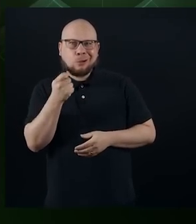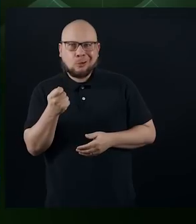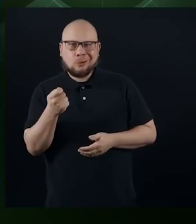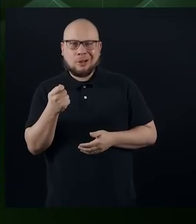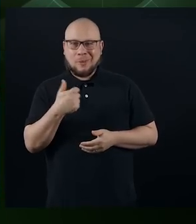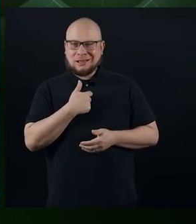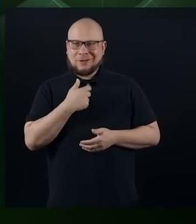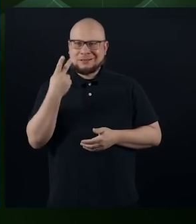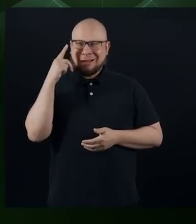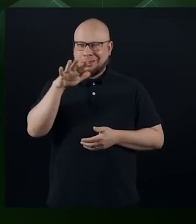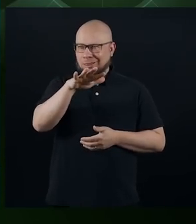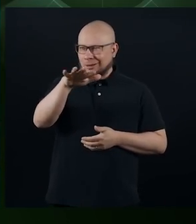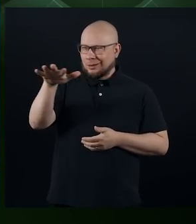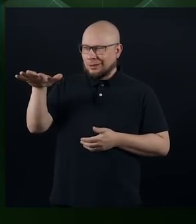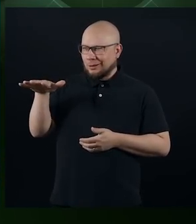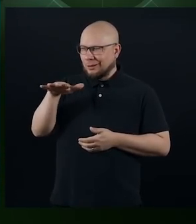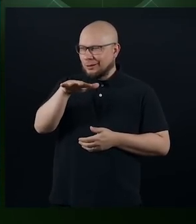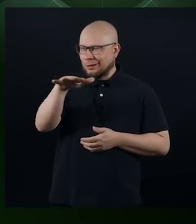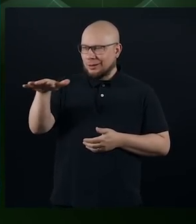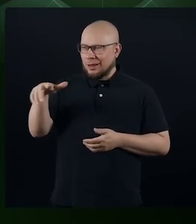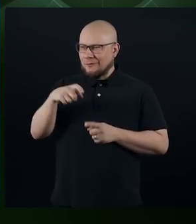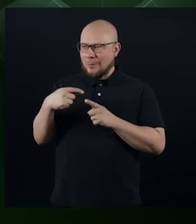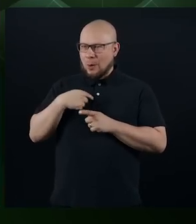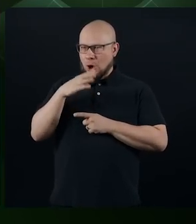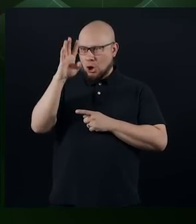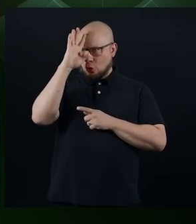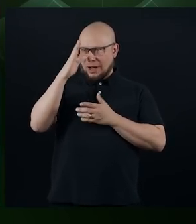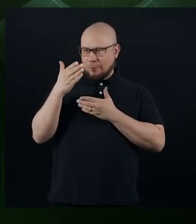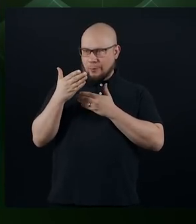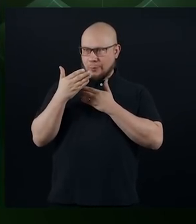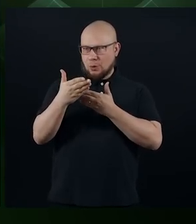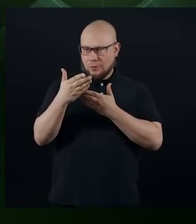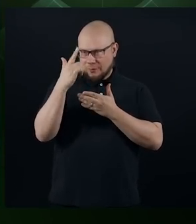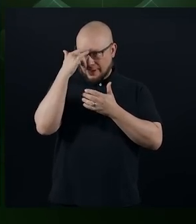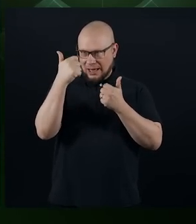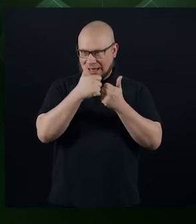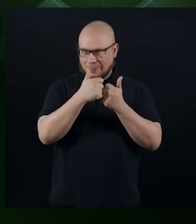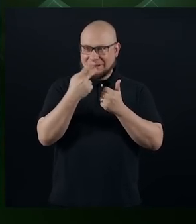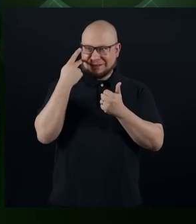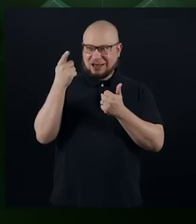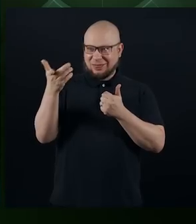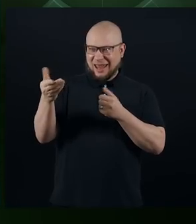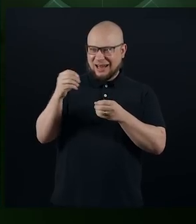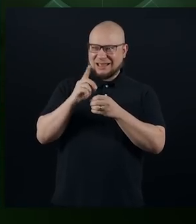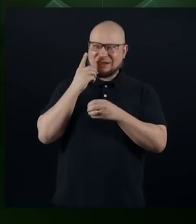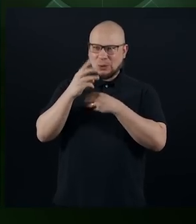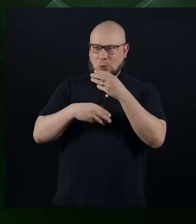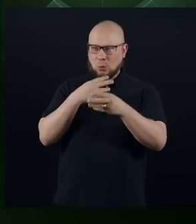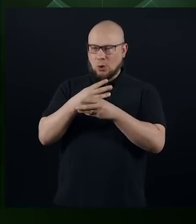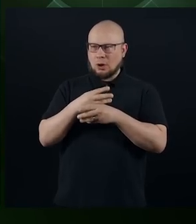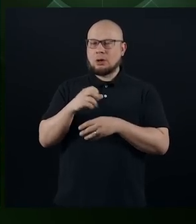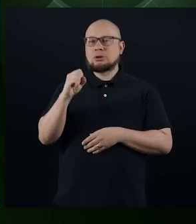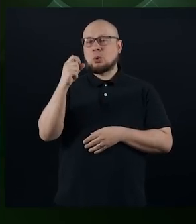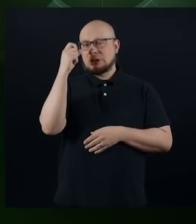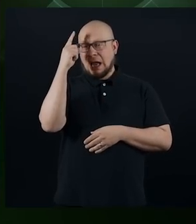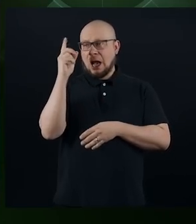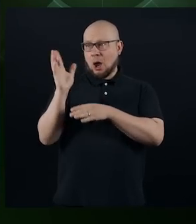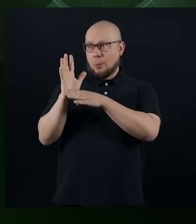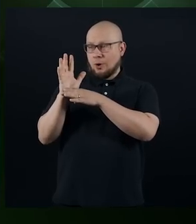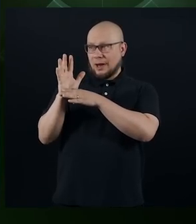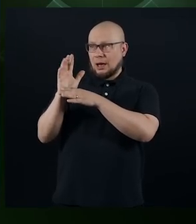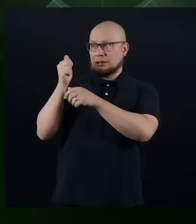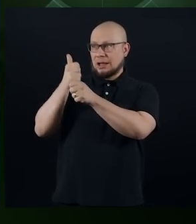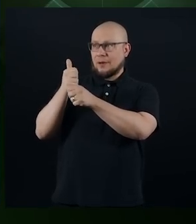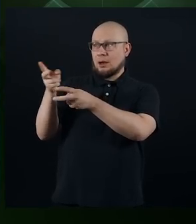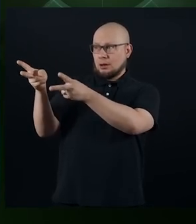some of the images from Mike's kind of creative proposal, which showed actually how not just the films were going to be a focal point of this